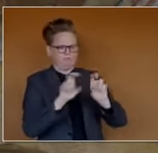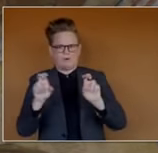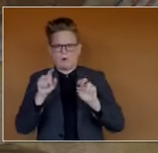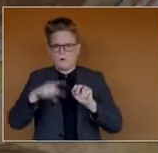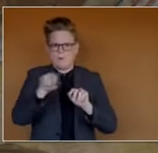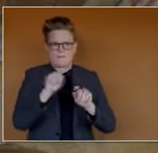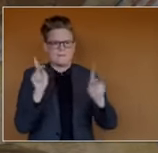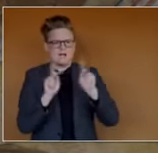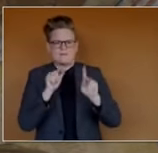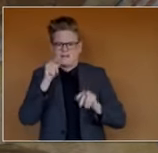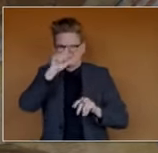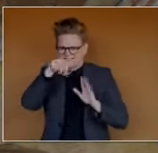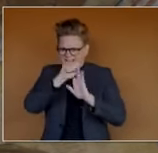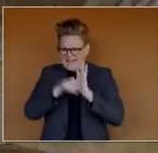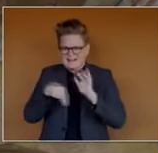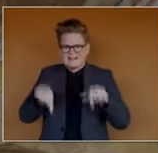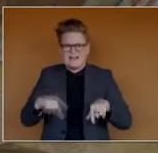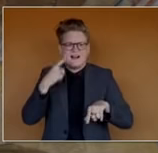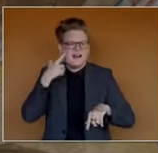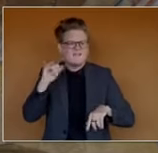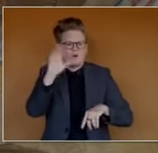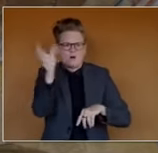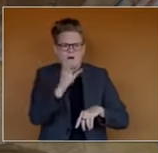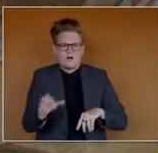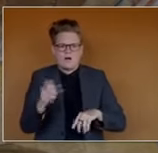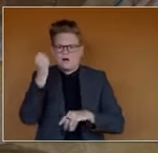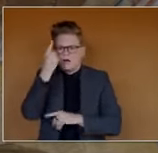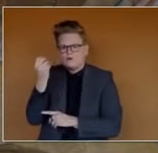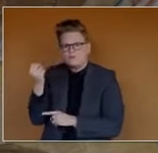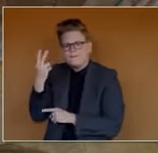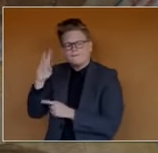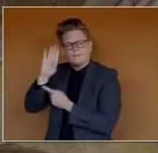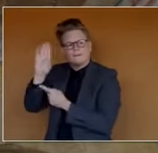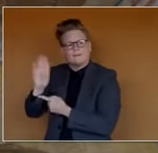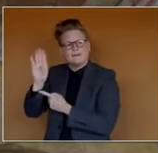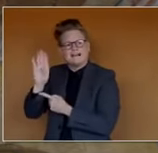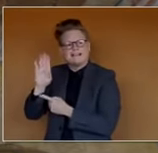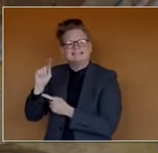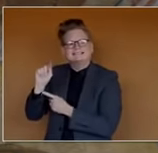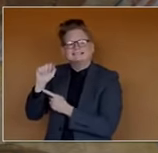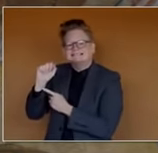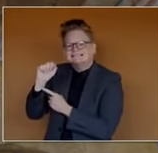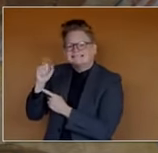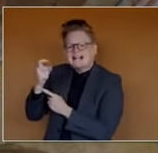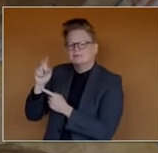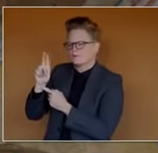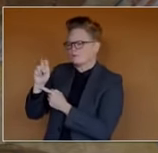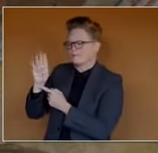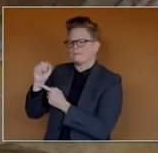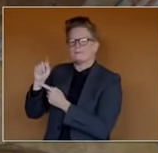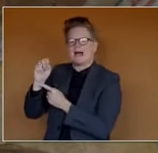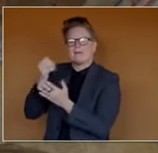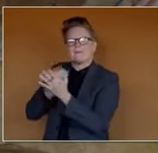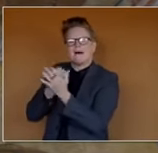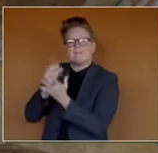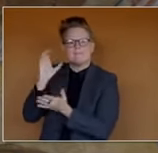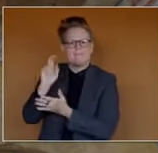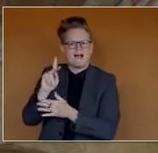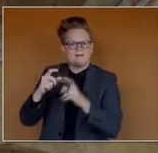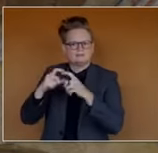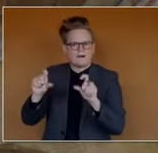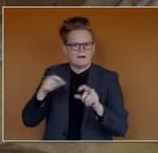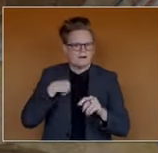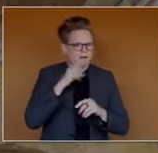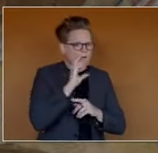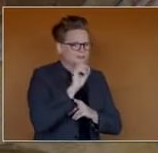announcing $12 billion tax rebate to the people of the state of California earning up to $75,000. Let me put